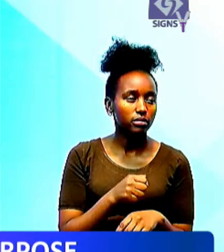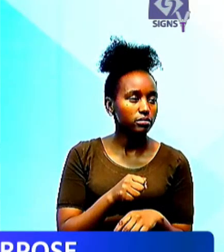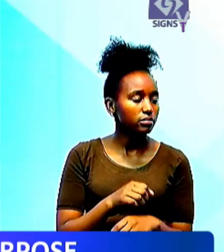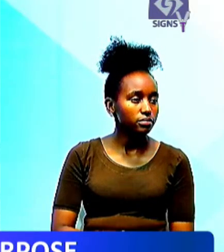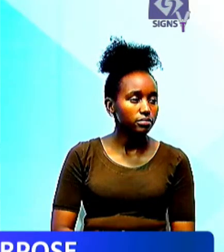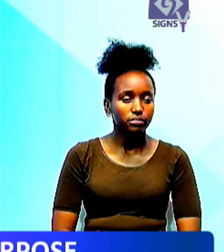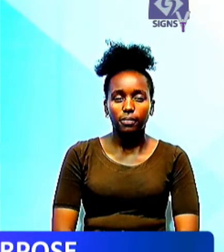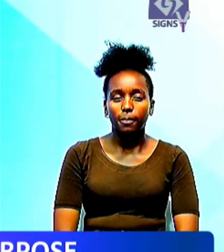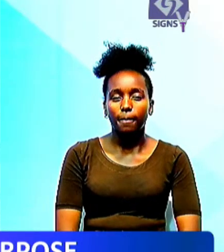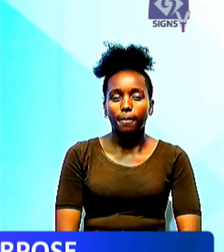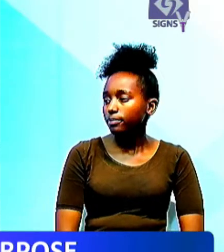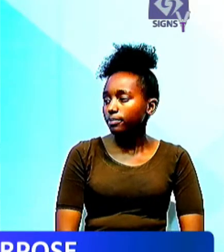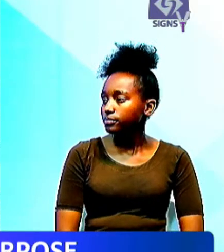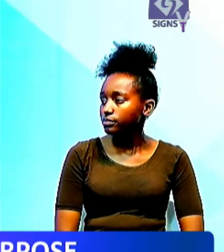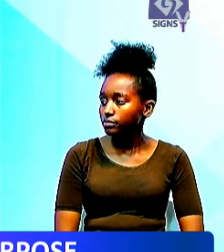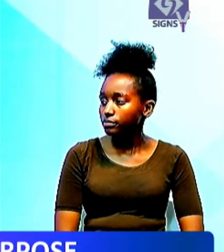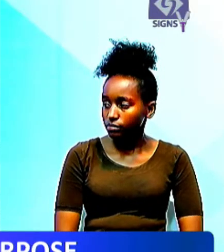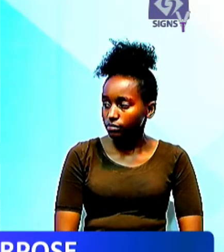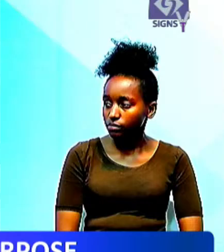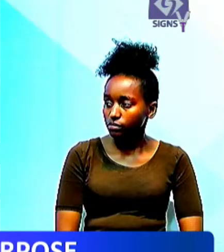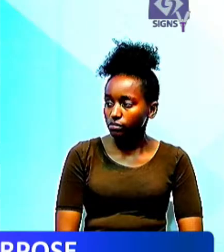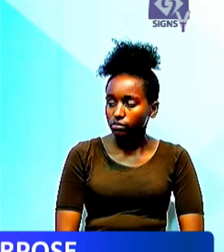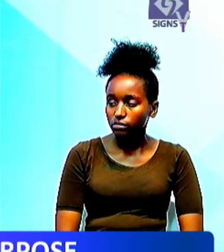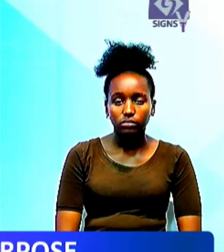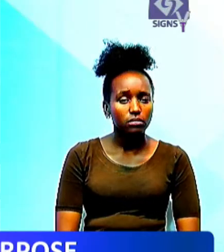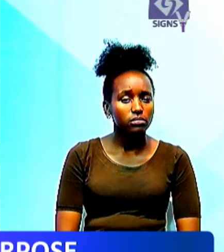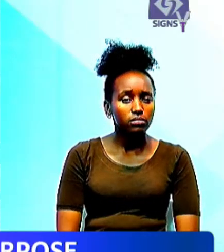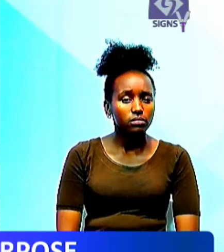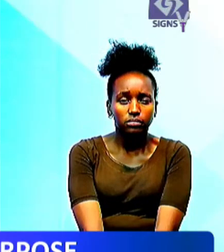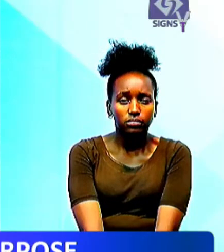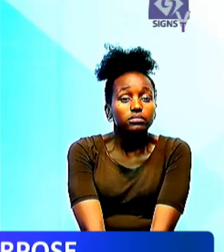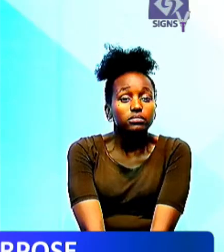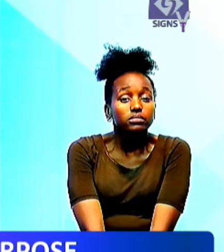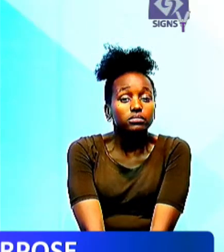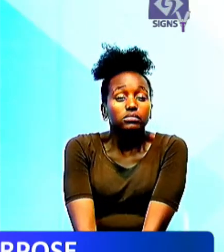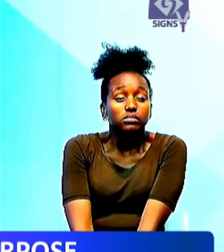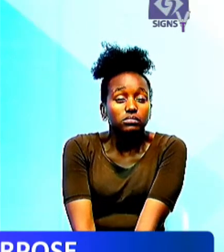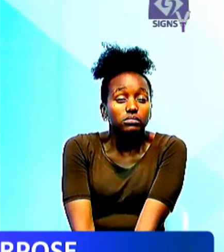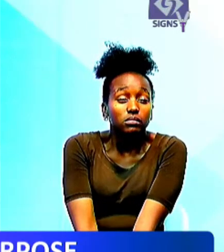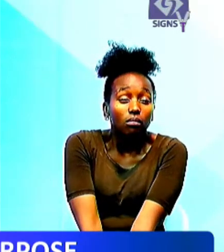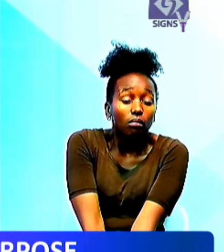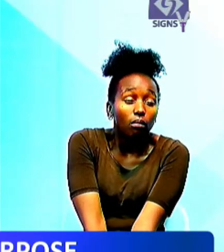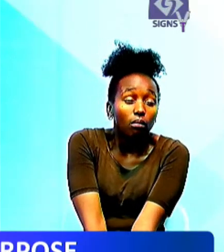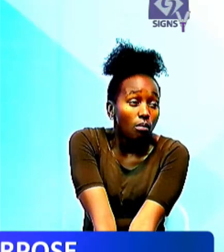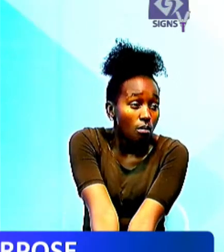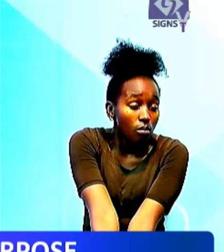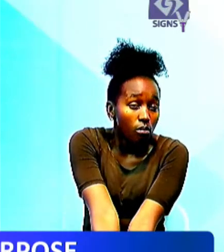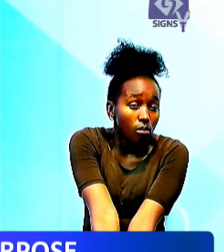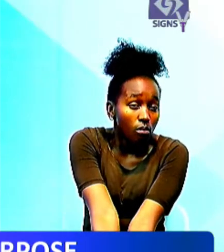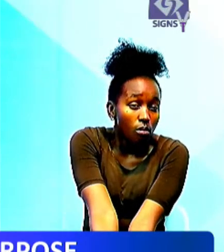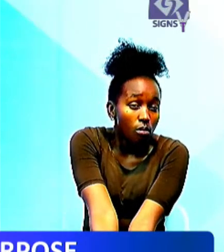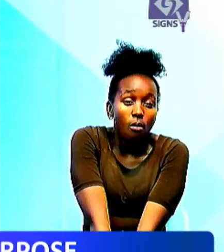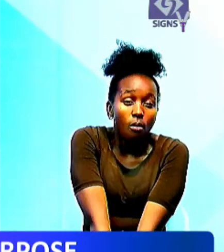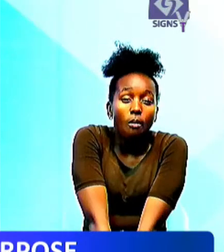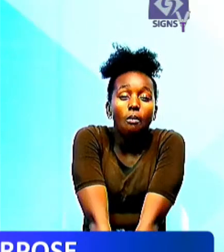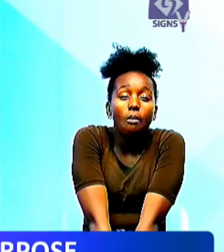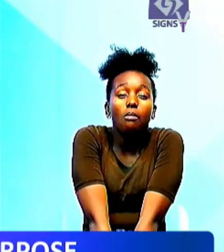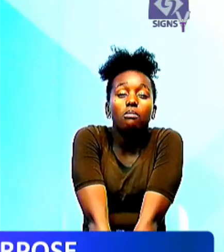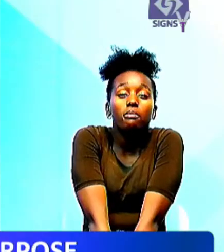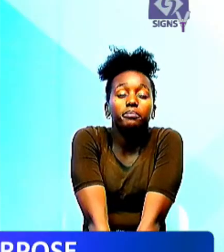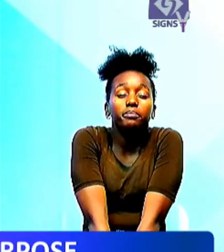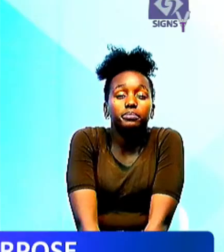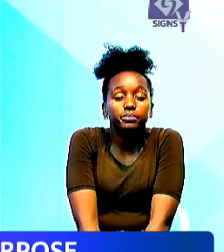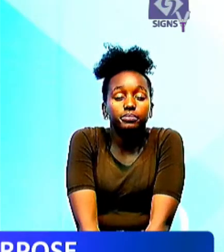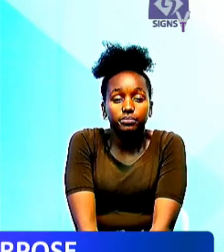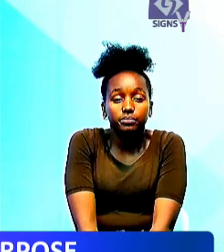them have some level of risk. You can have some portion of that, and other portion in what we call fixed income. Fixed income, these are one,